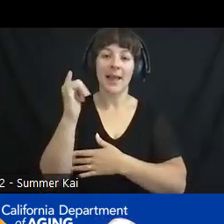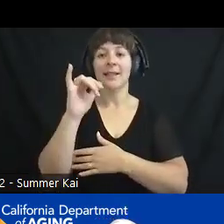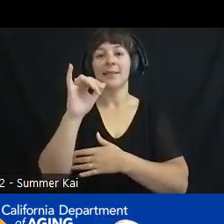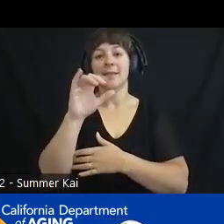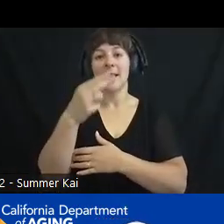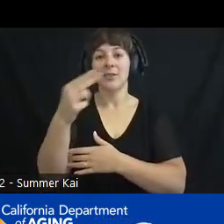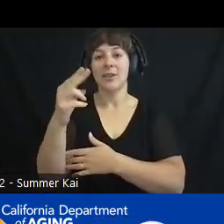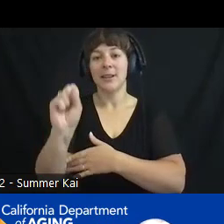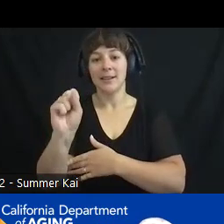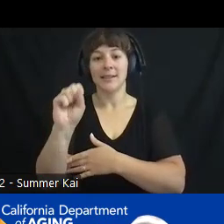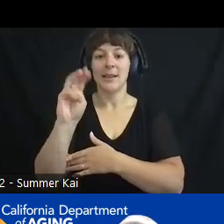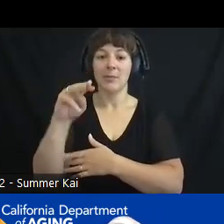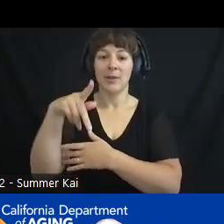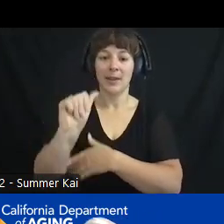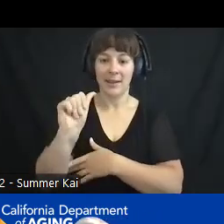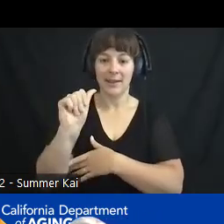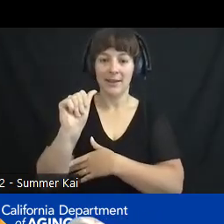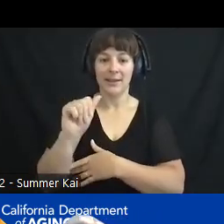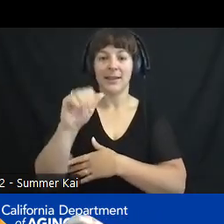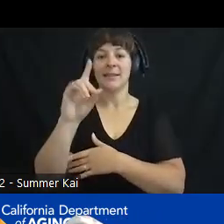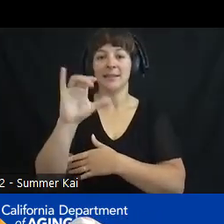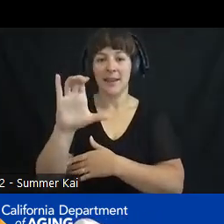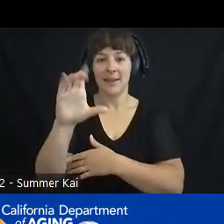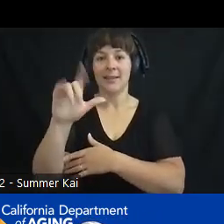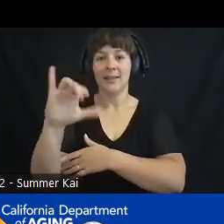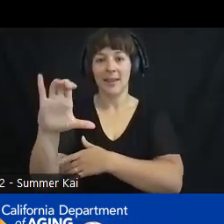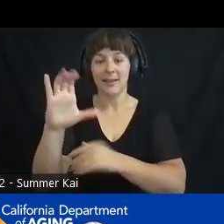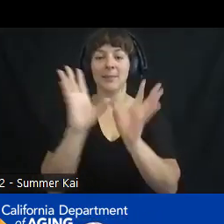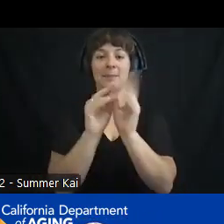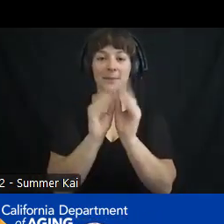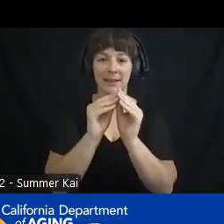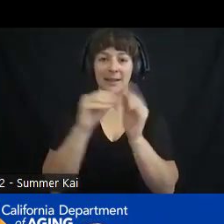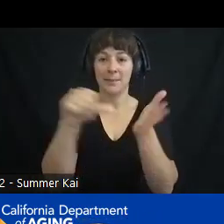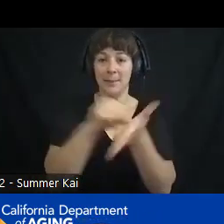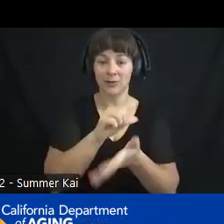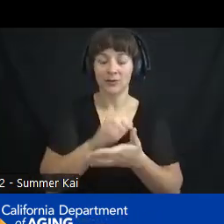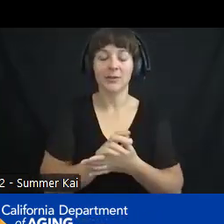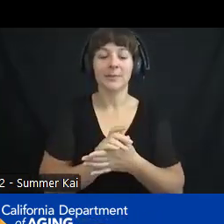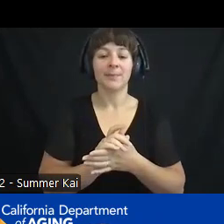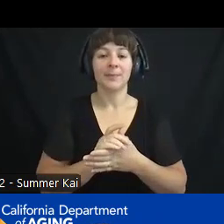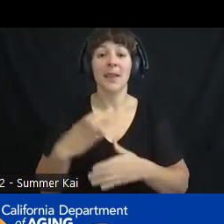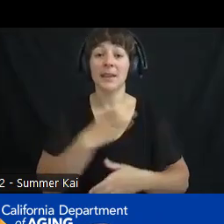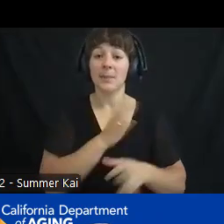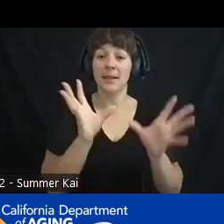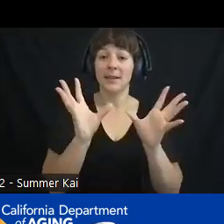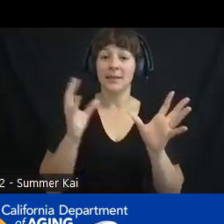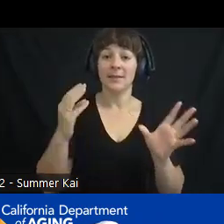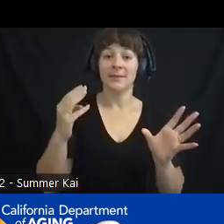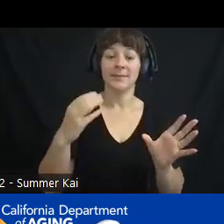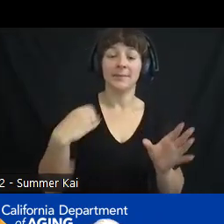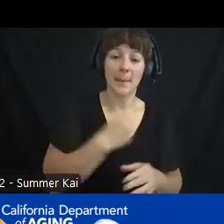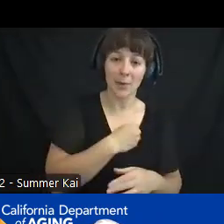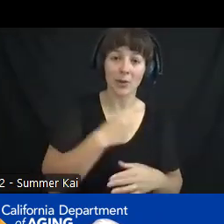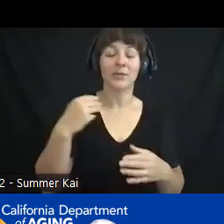Agency MPA DACLAC meeting page. Committee members and guests on our